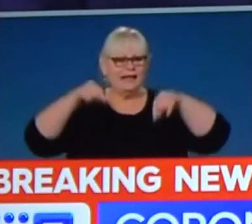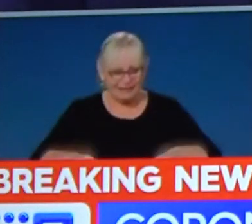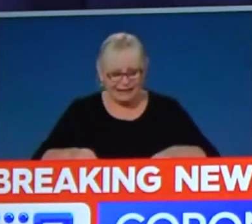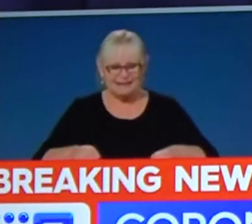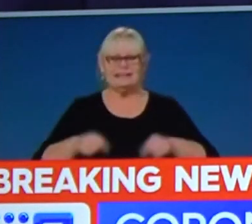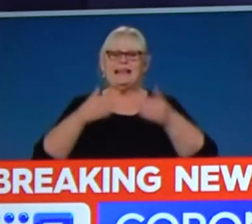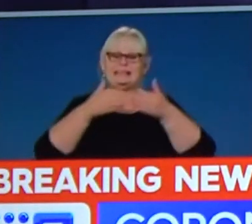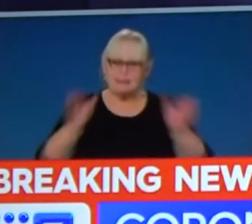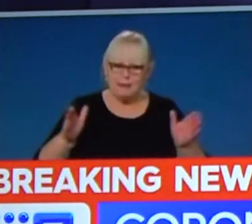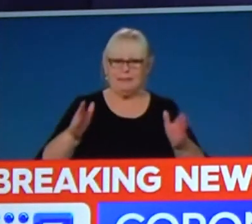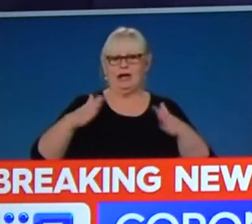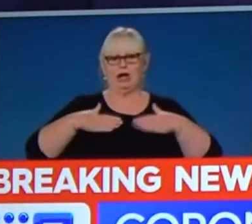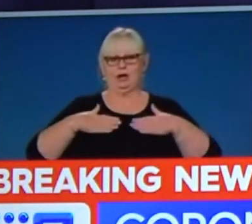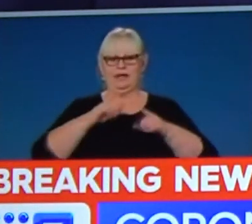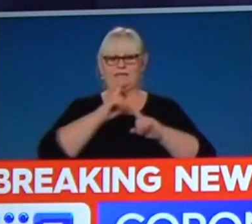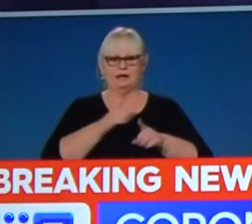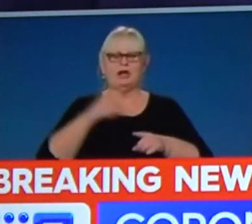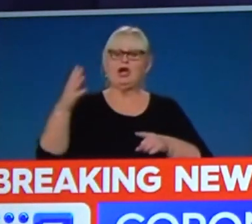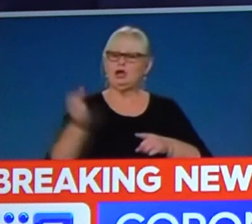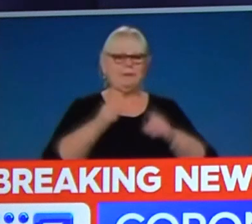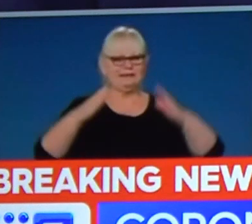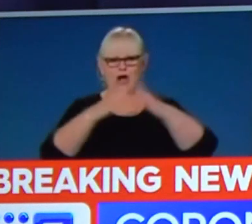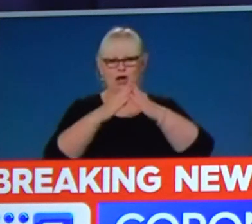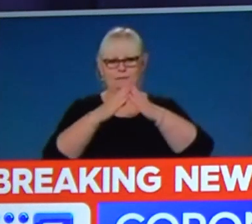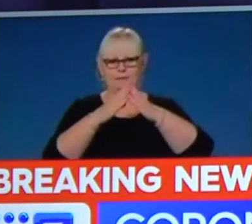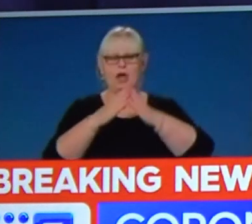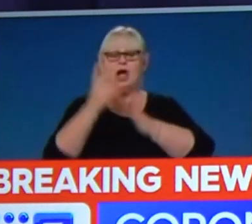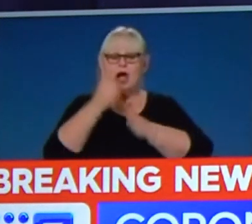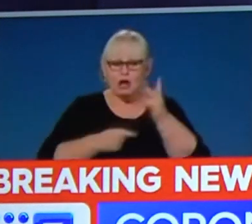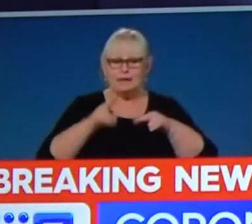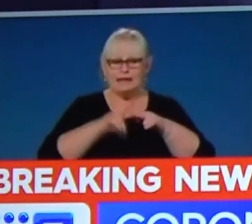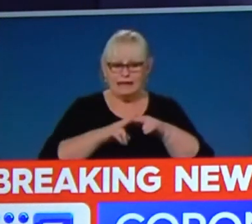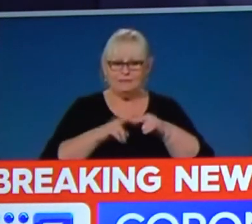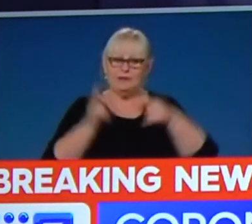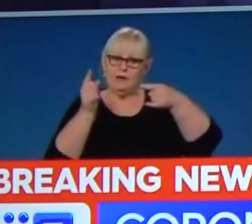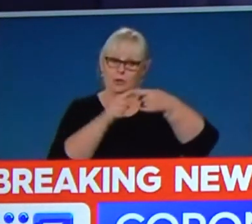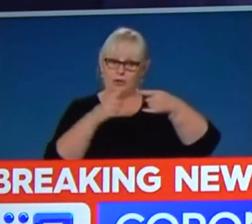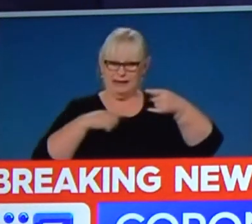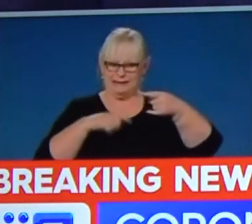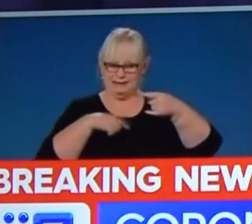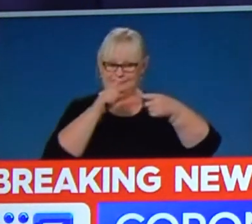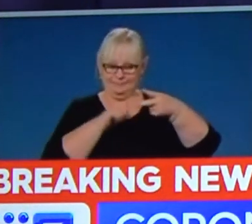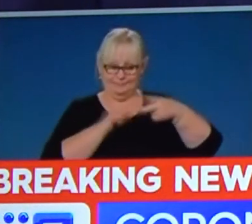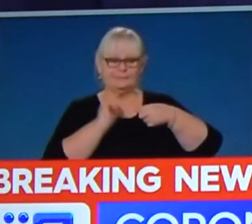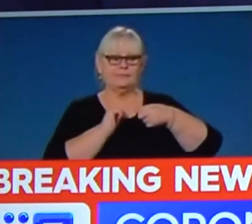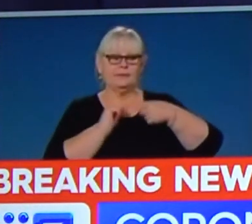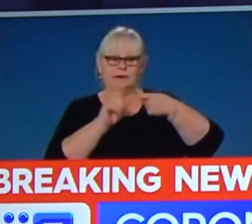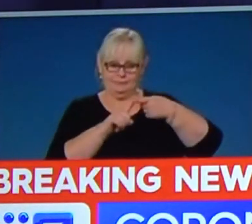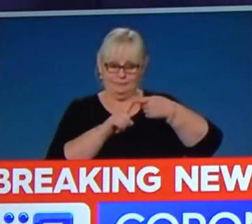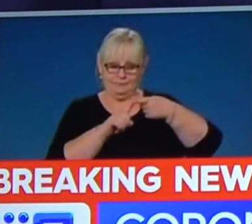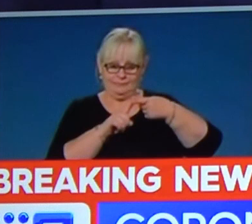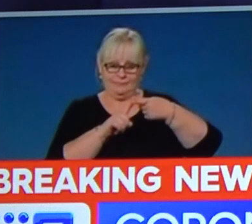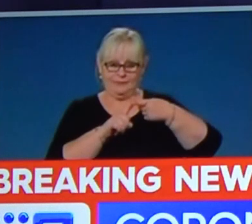public health advice. You must stay at home except for the following reasons.